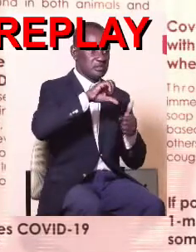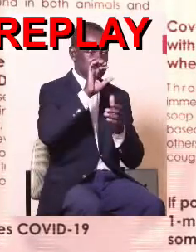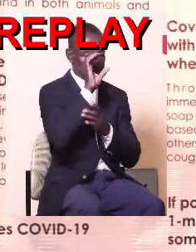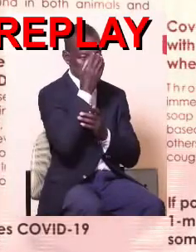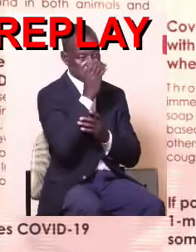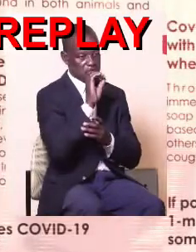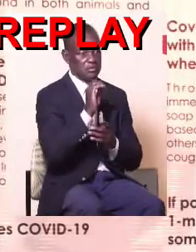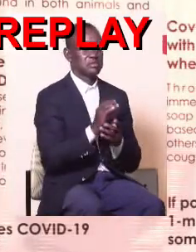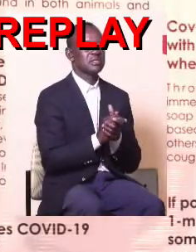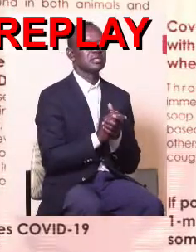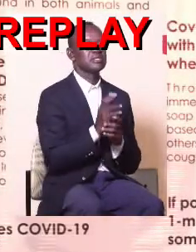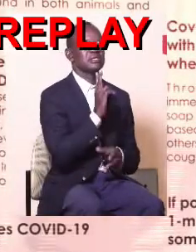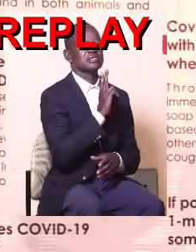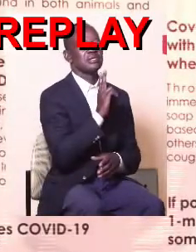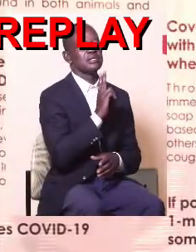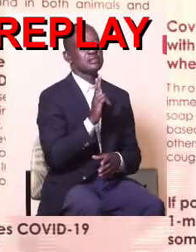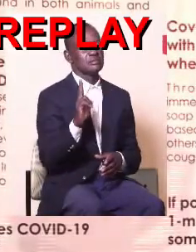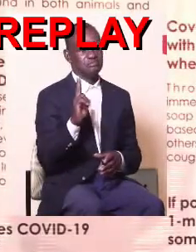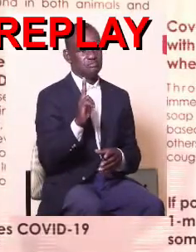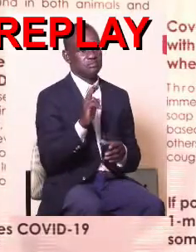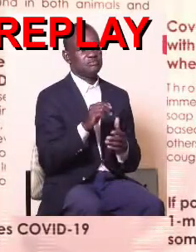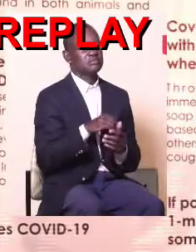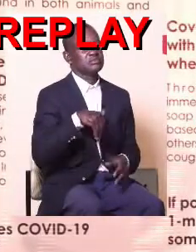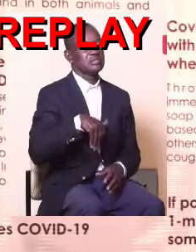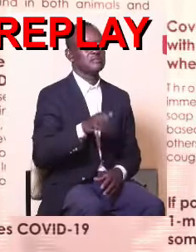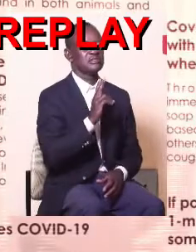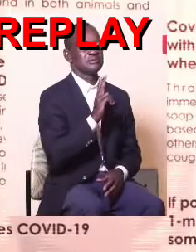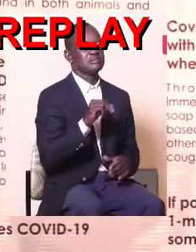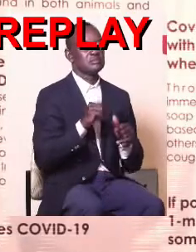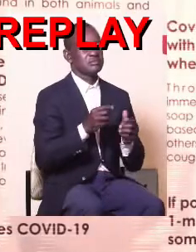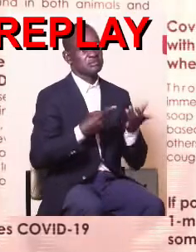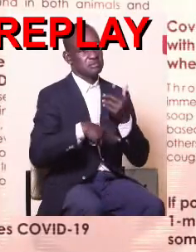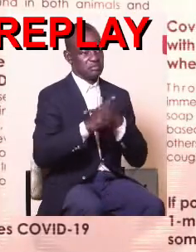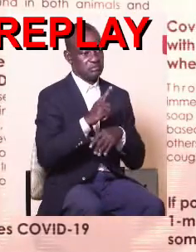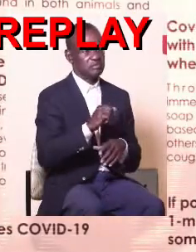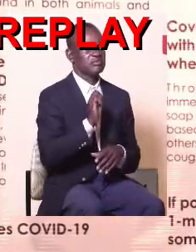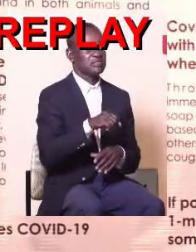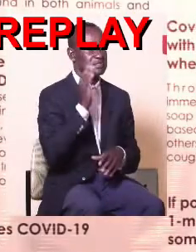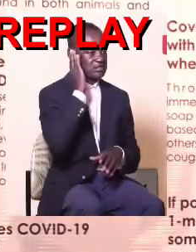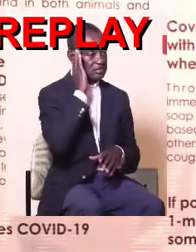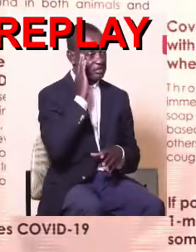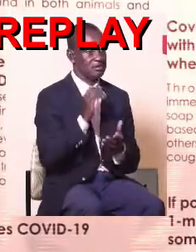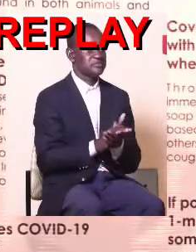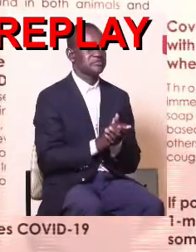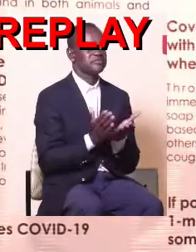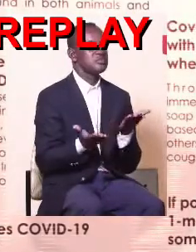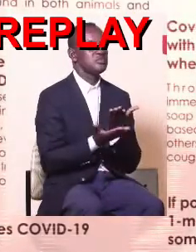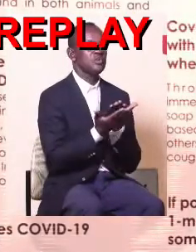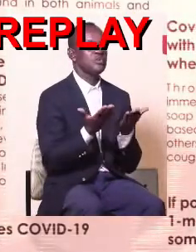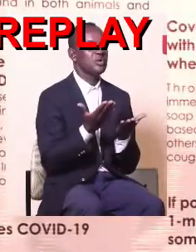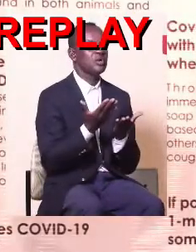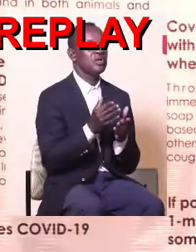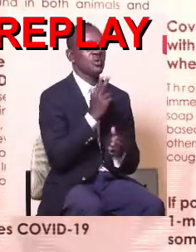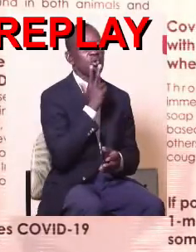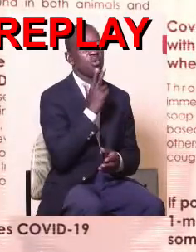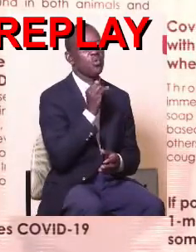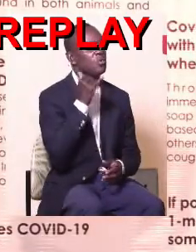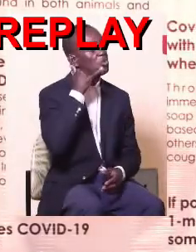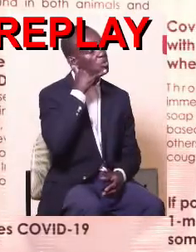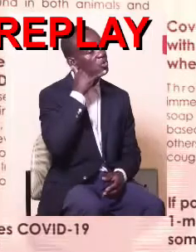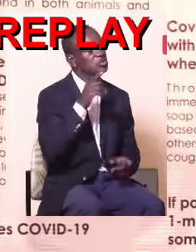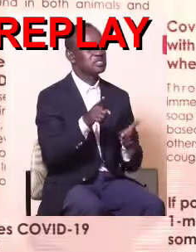to contact when they are outside. Then now, talking as a Deputy Prime Minister on the office of the